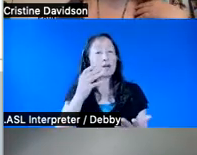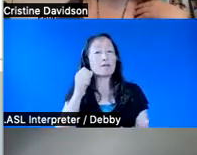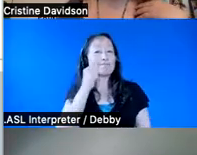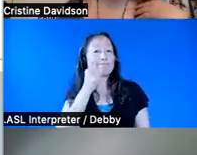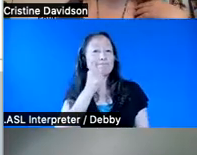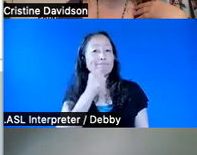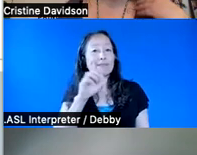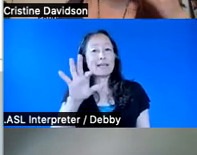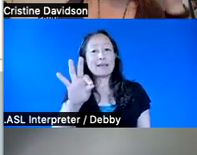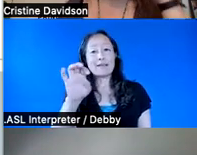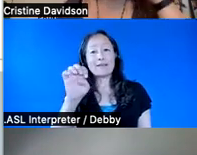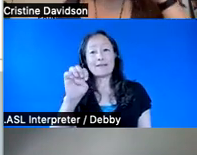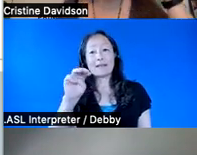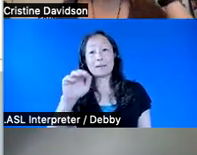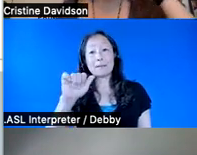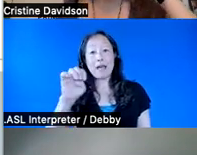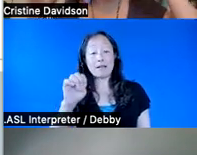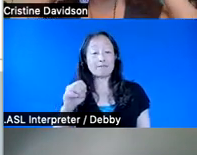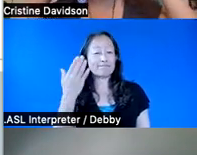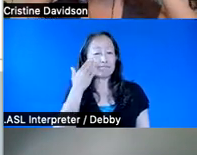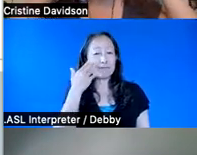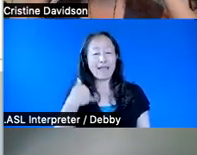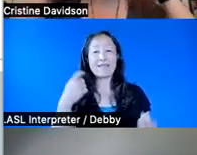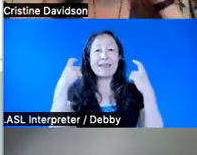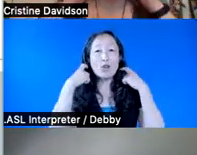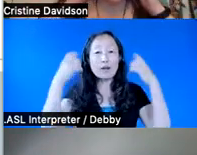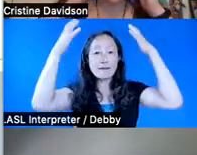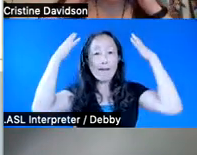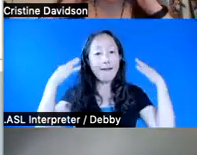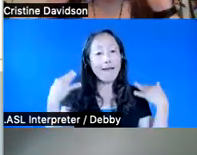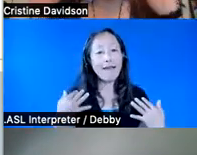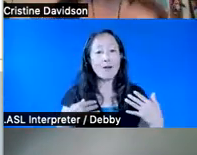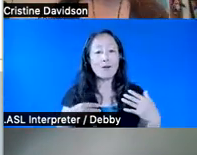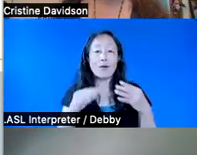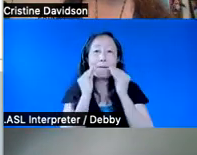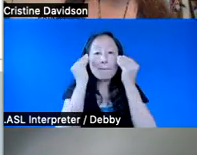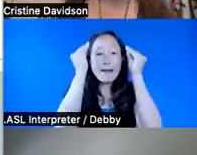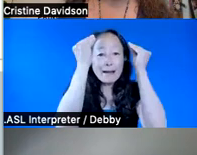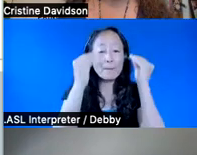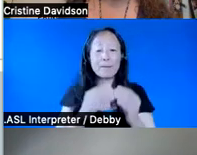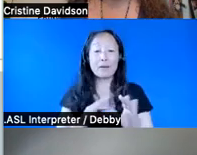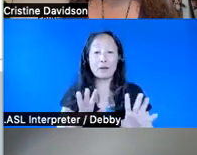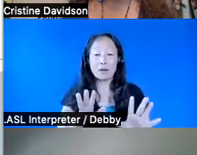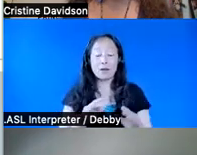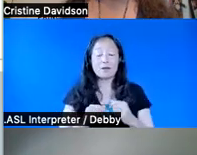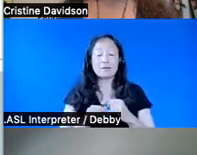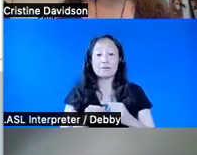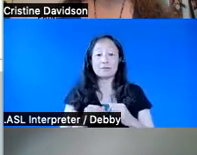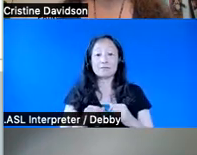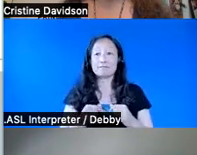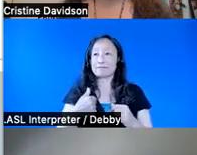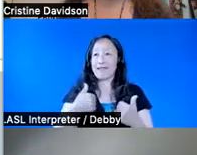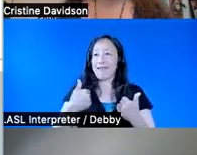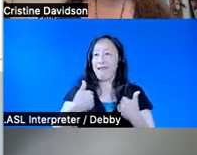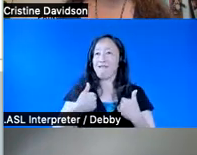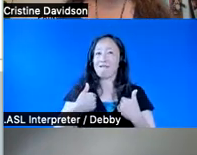right? You know, I have earrings and long hair and I got a little makeup on. And there's a privilege that comes